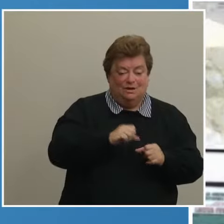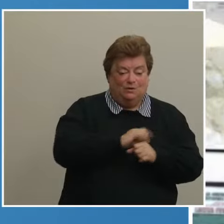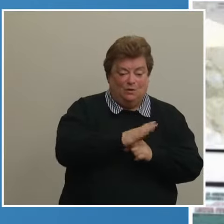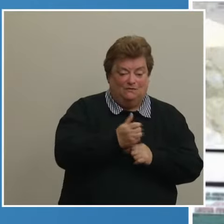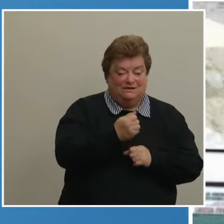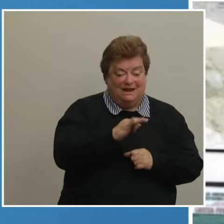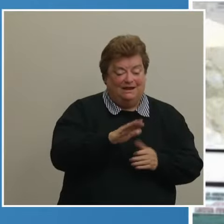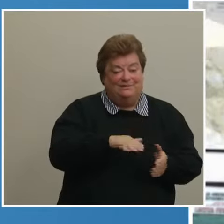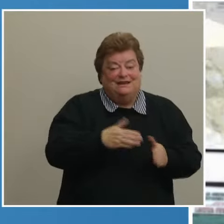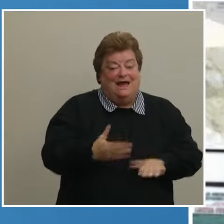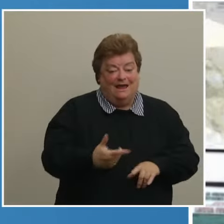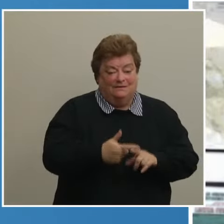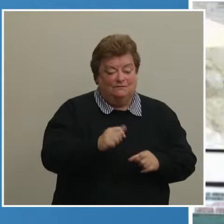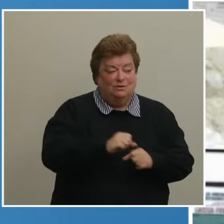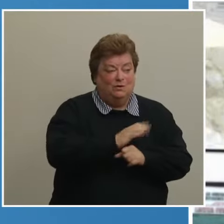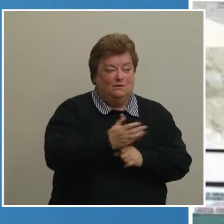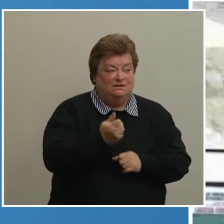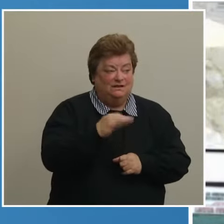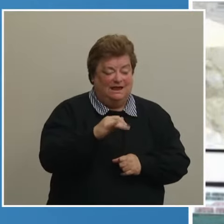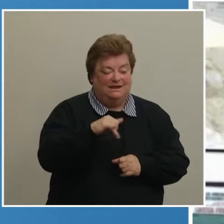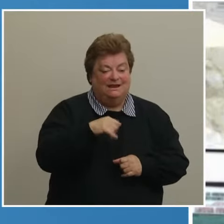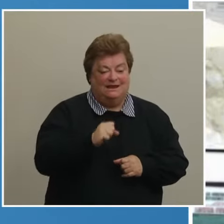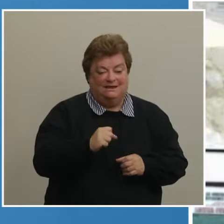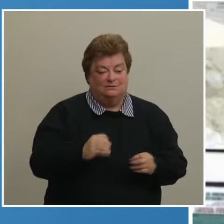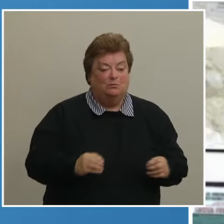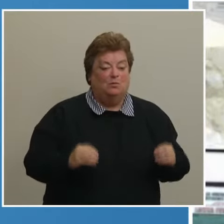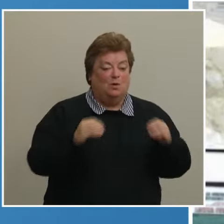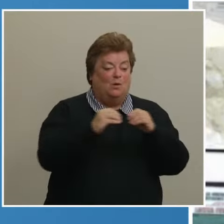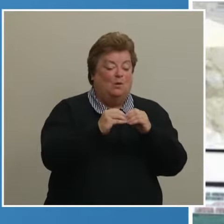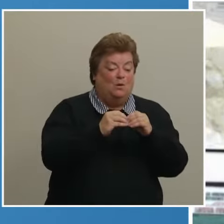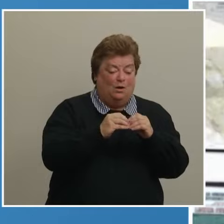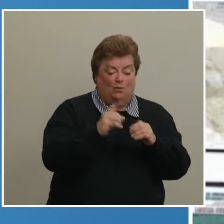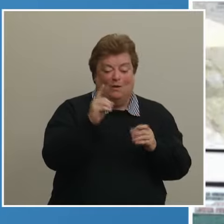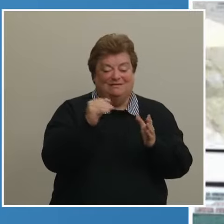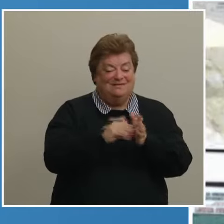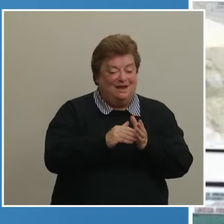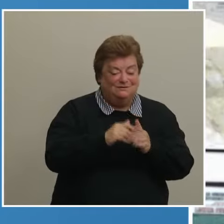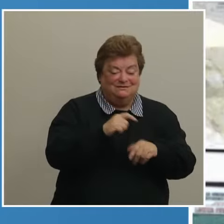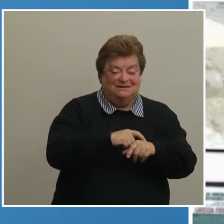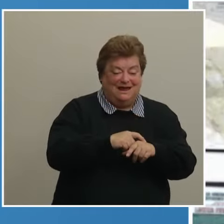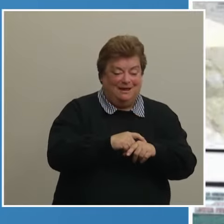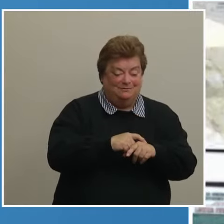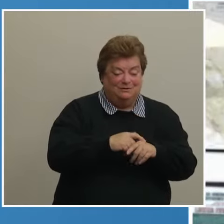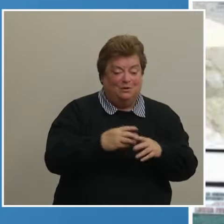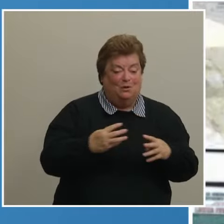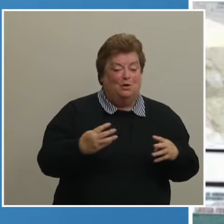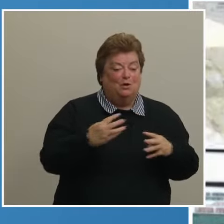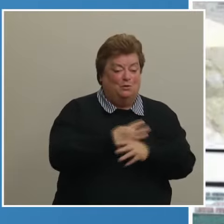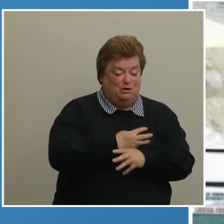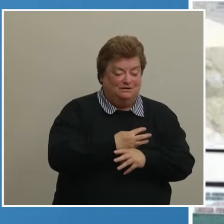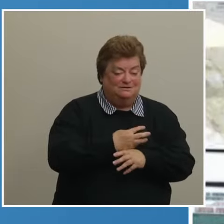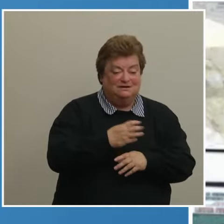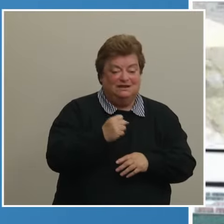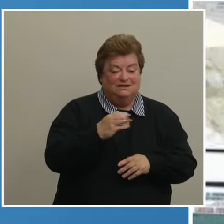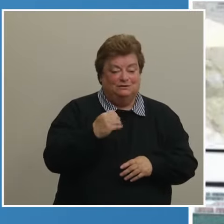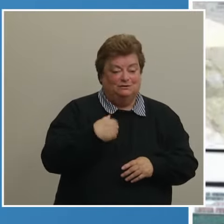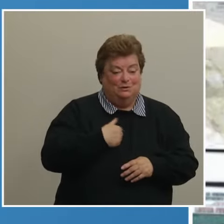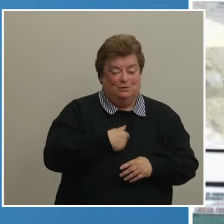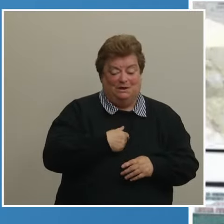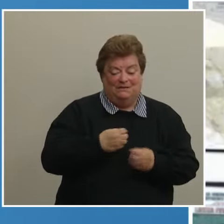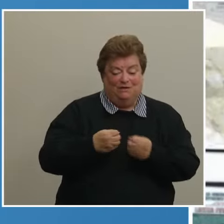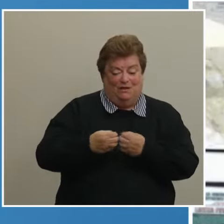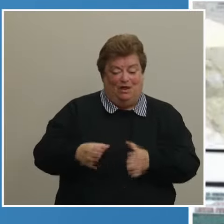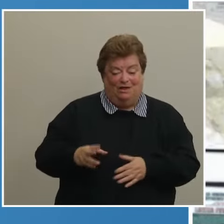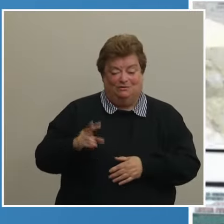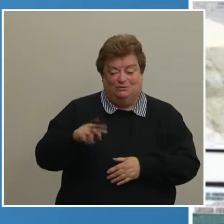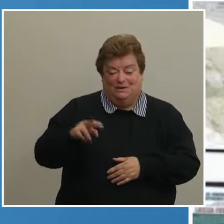dying from COVID-19 are far greater, 1,000 times greater if you look at Nebraska. So we've lost over 2,200